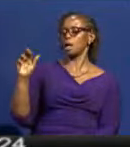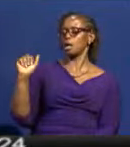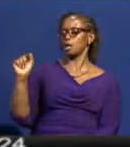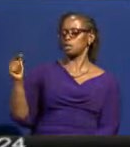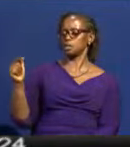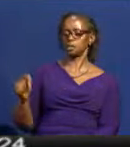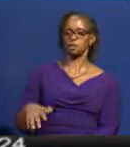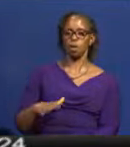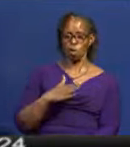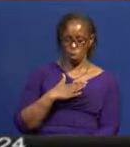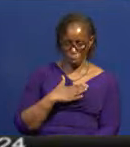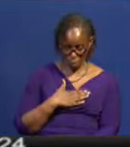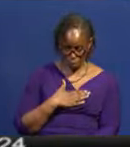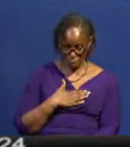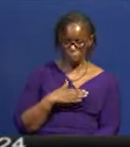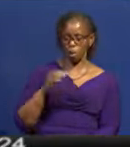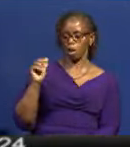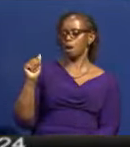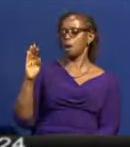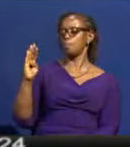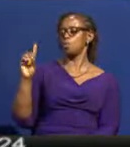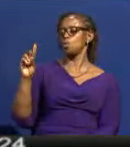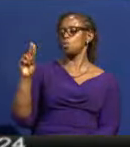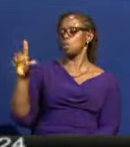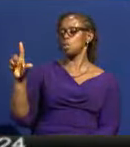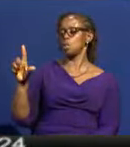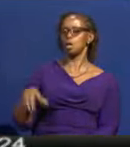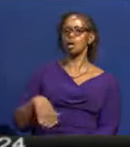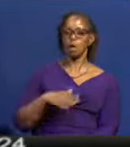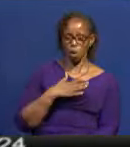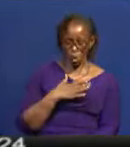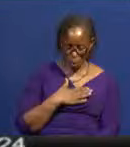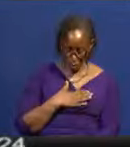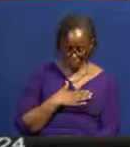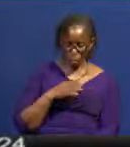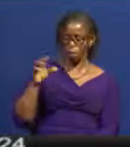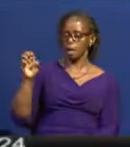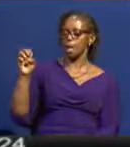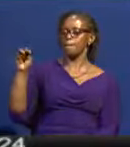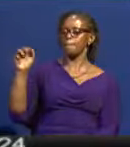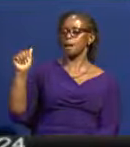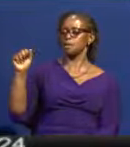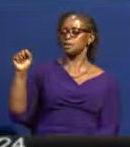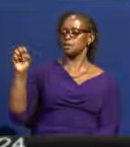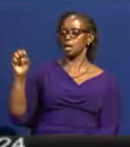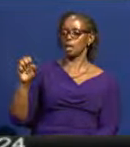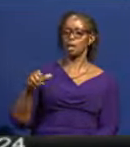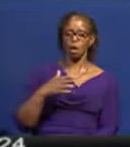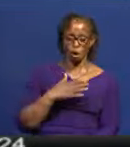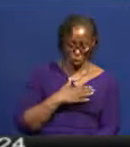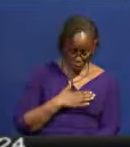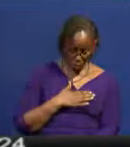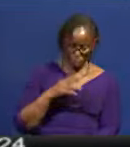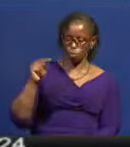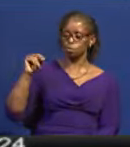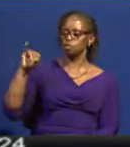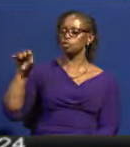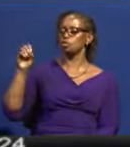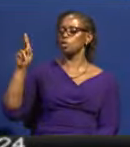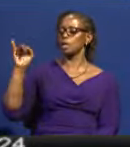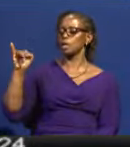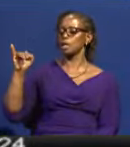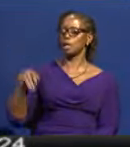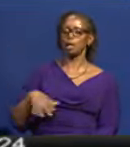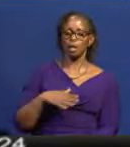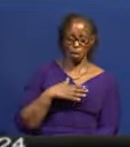Ali, Honorable Abdul Haro, Honorable Mary Emase, Irene Joki,